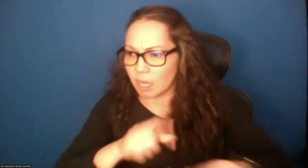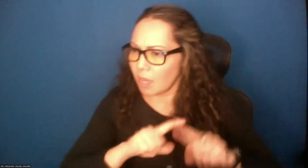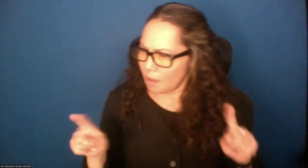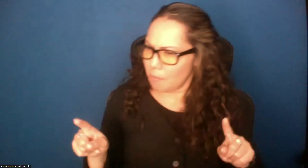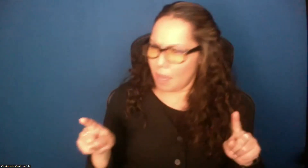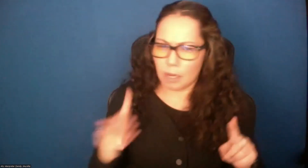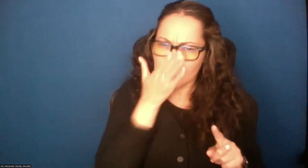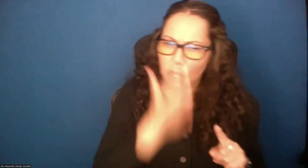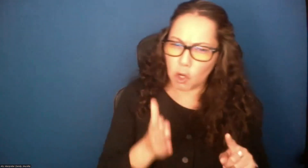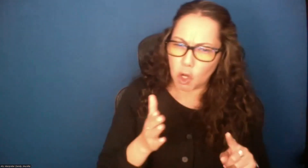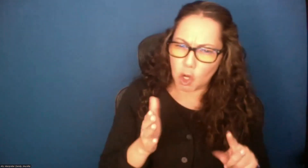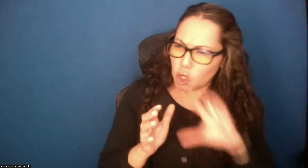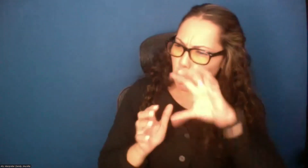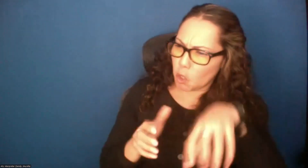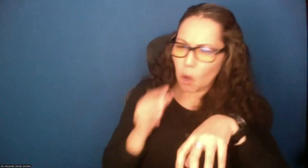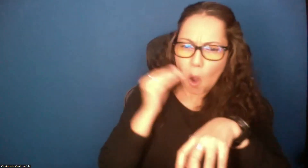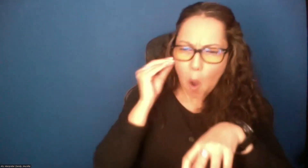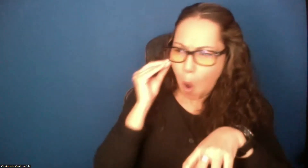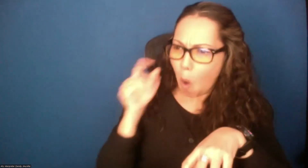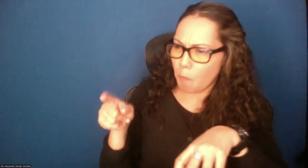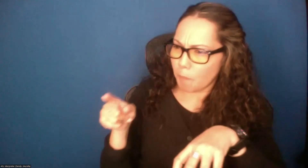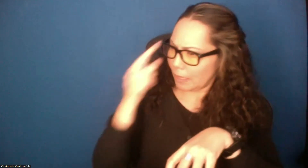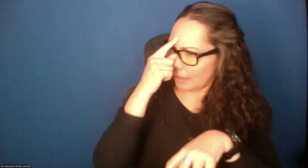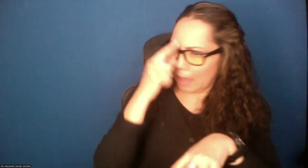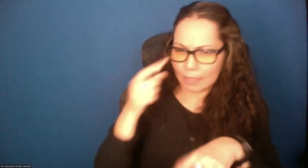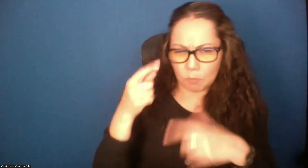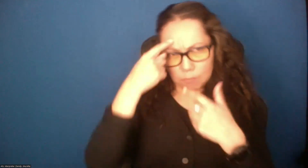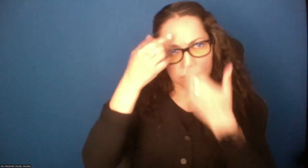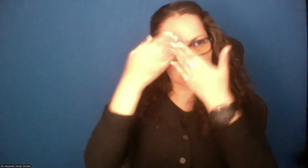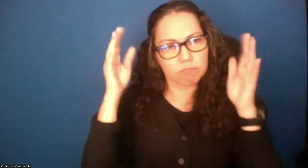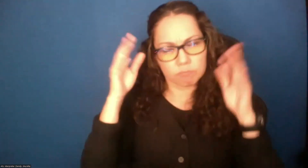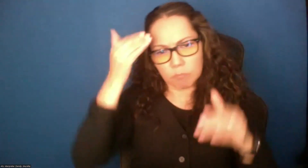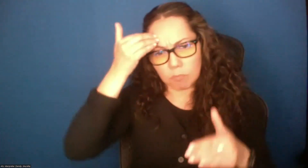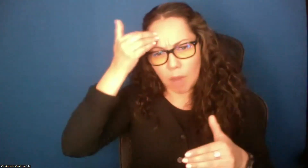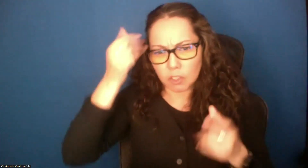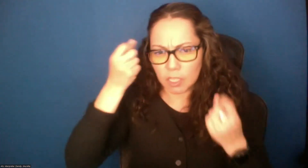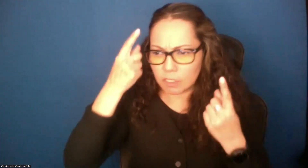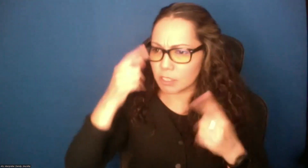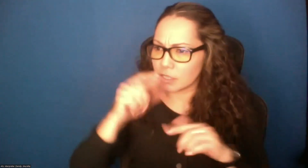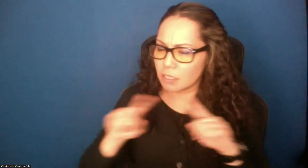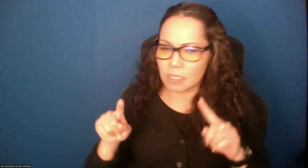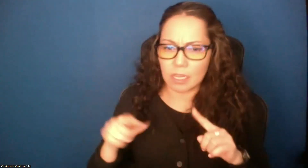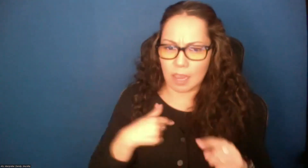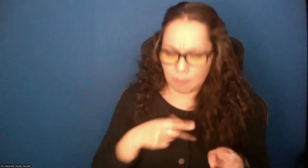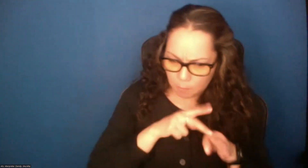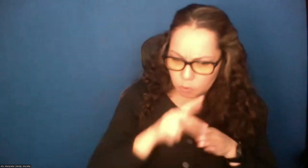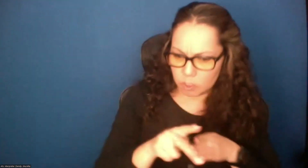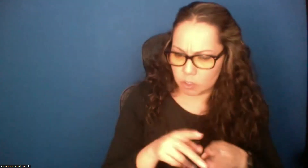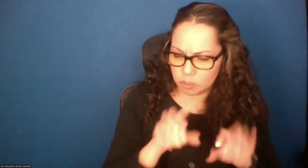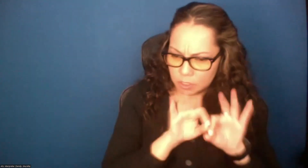expect, but there just were not enough of them. And because I have a professional degree and I was